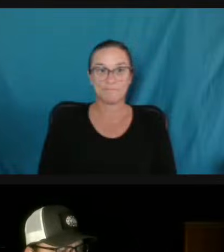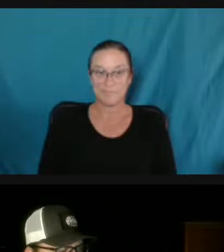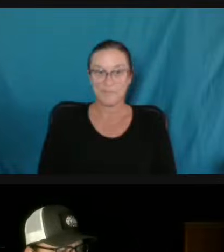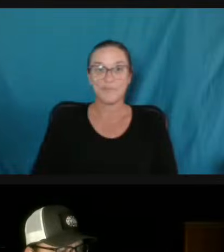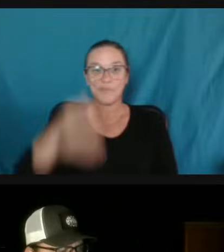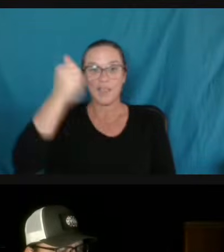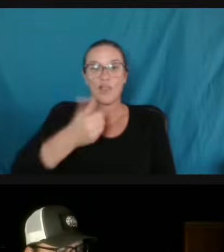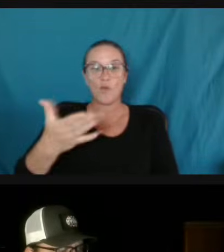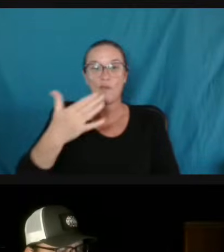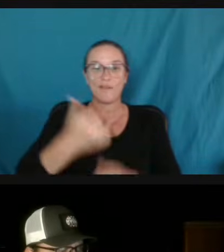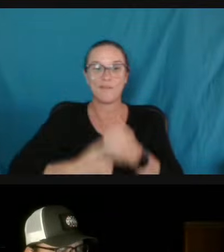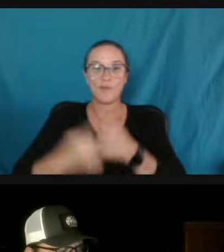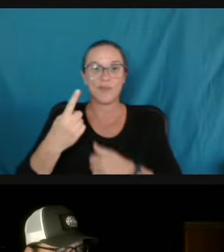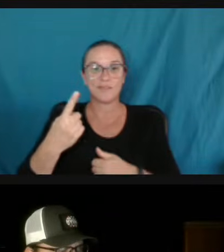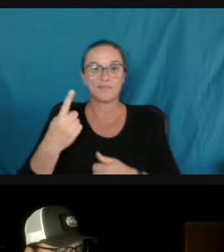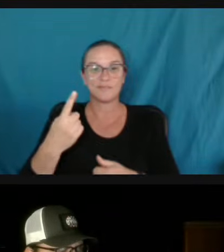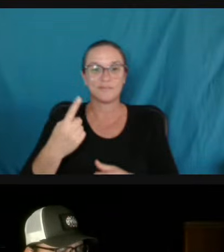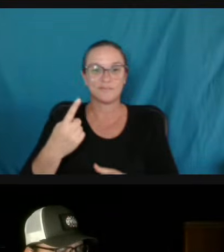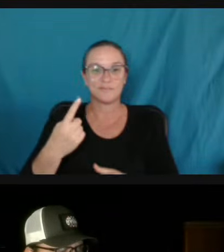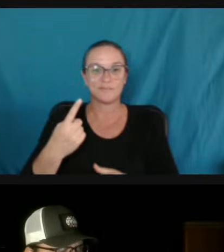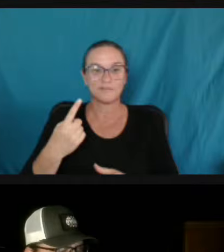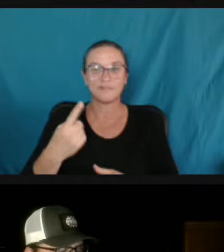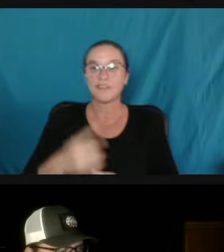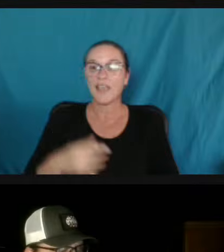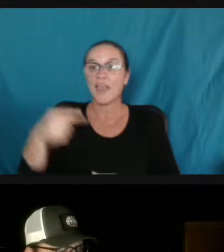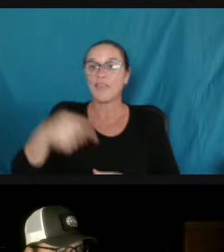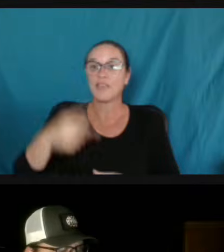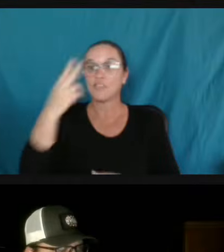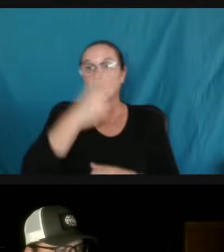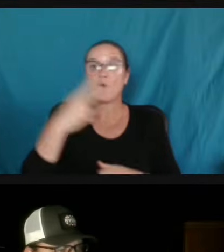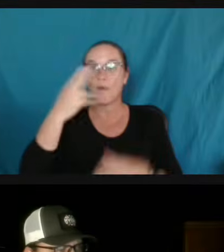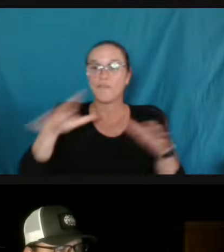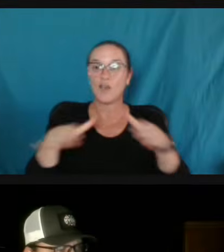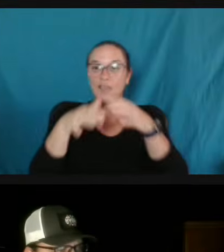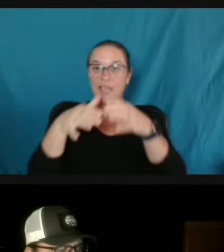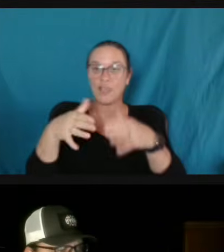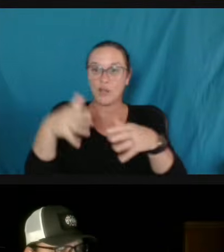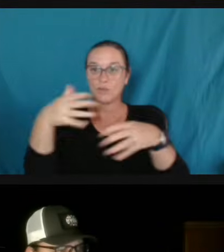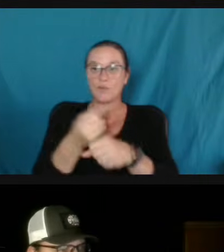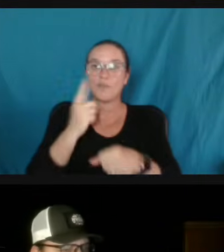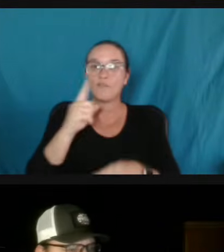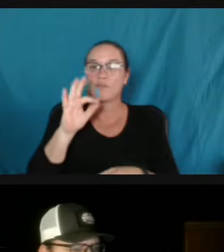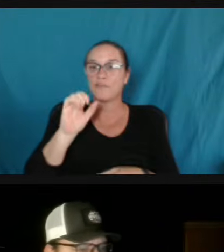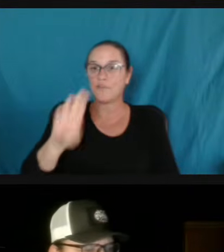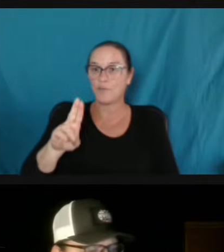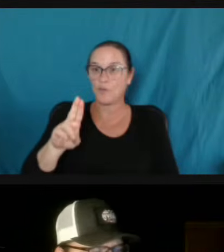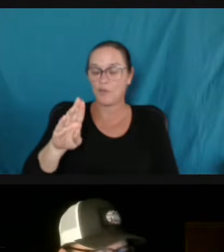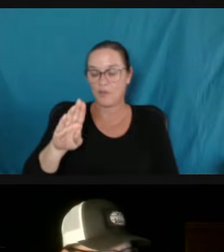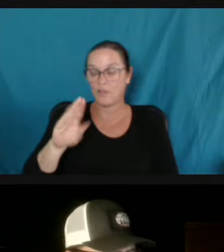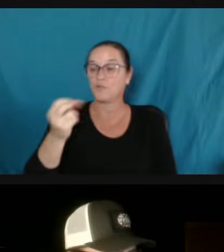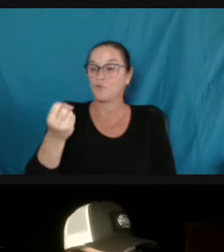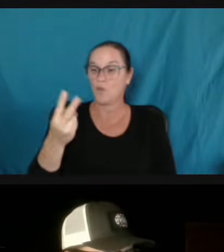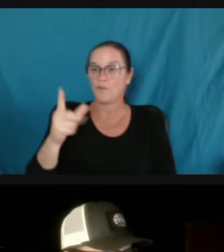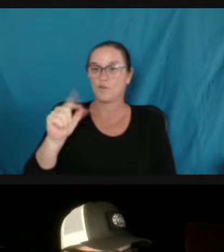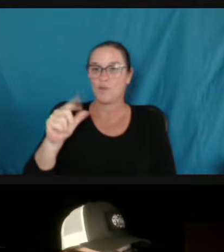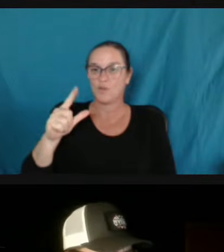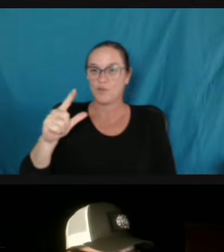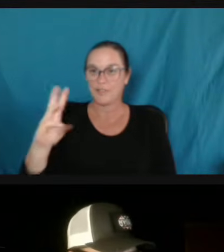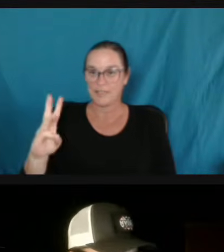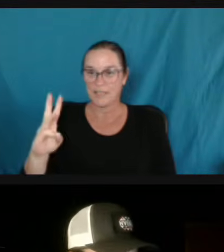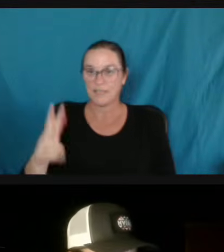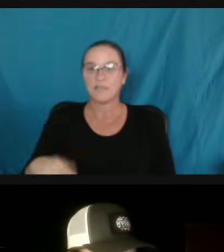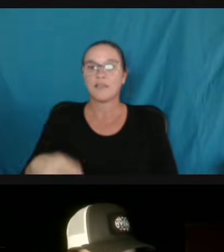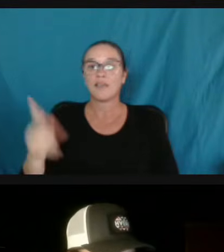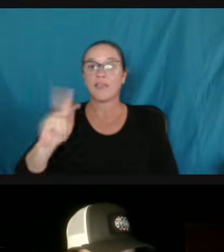Aloha, everyone. This is our Hawaiian Volcano Summary for February 12th, 2026. Kilauea summit